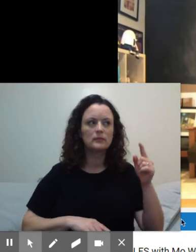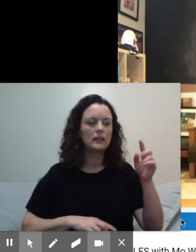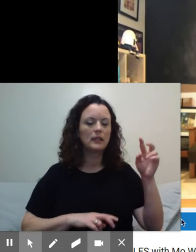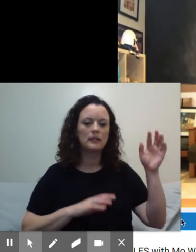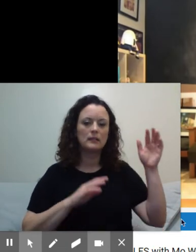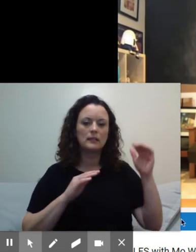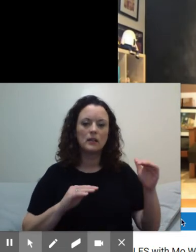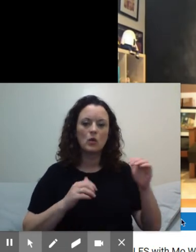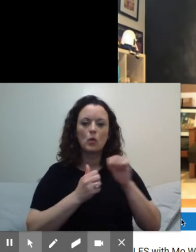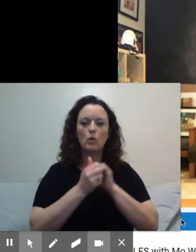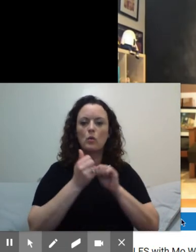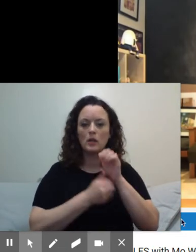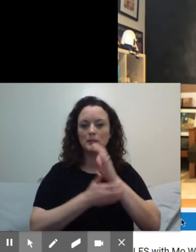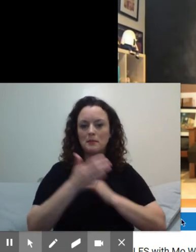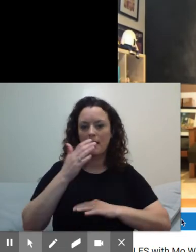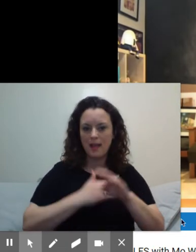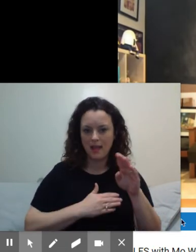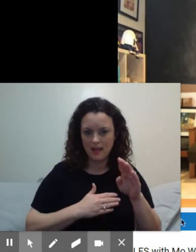need to go wash my hands.